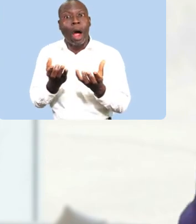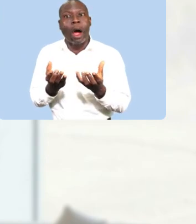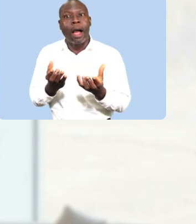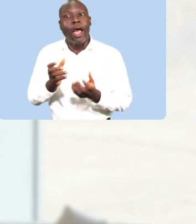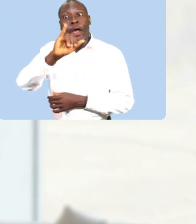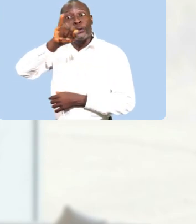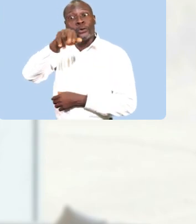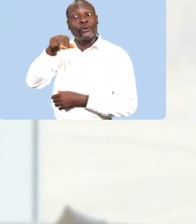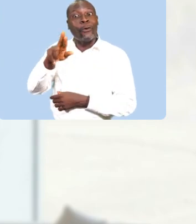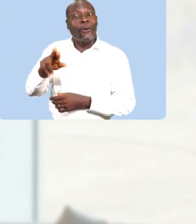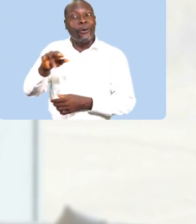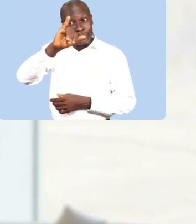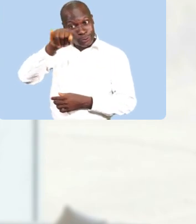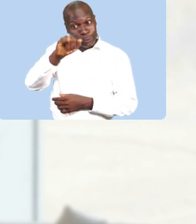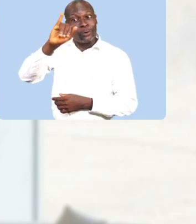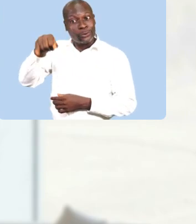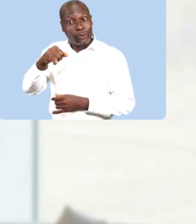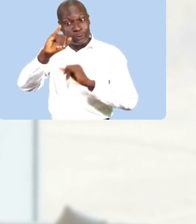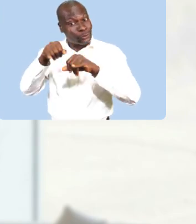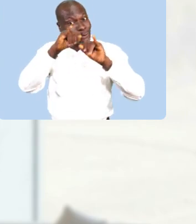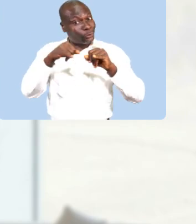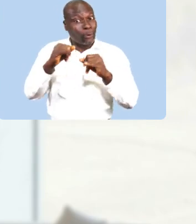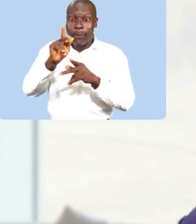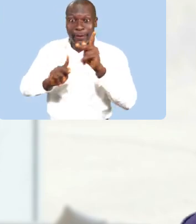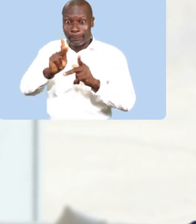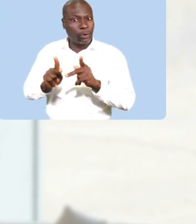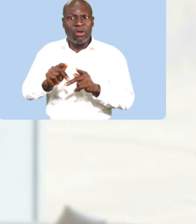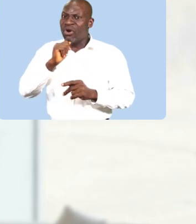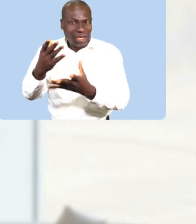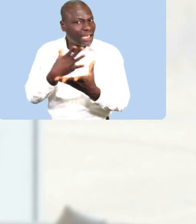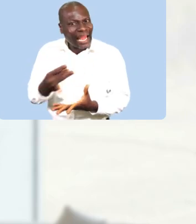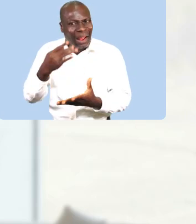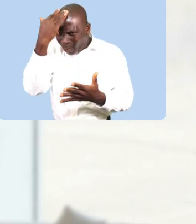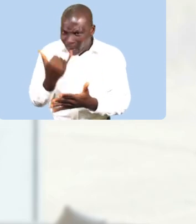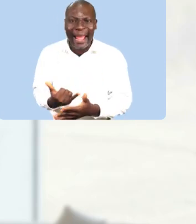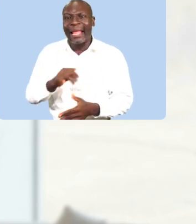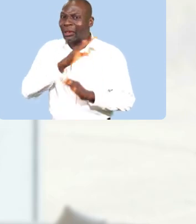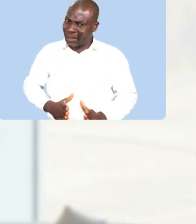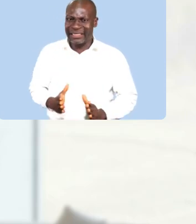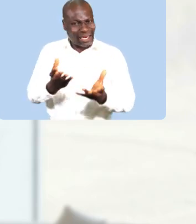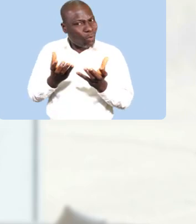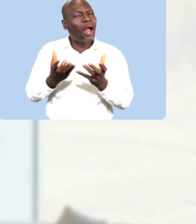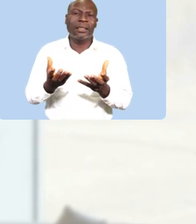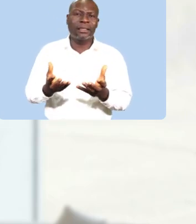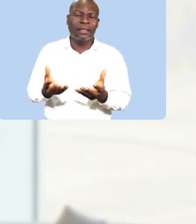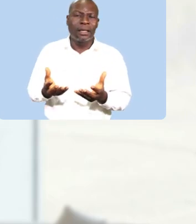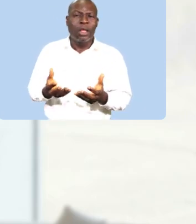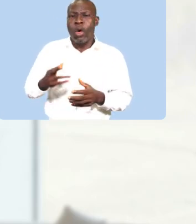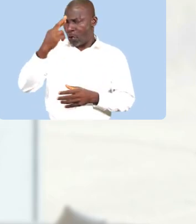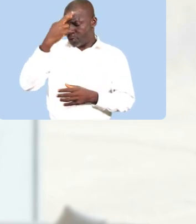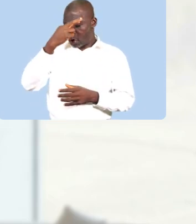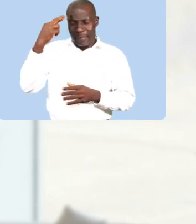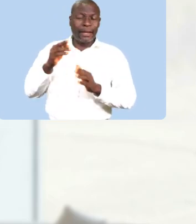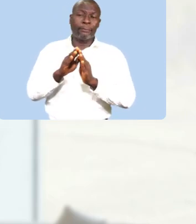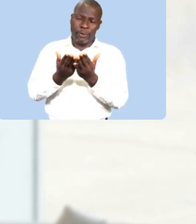ye chiri etiana minam tro no so atwe adwe agina so bio roman fongoma etiedi